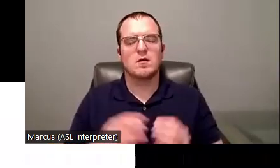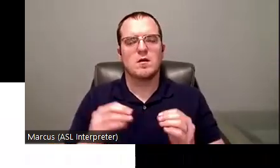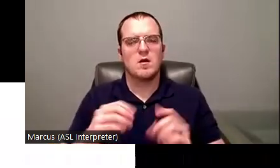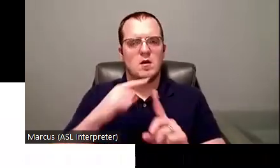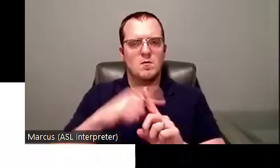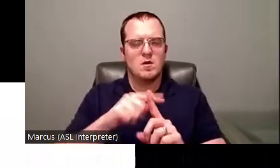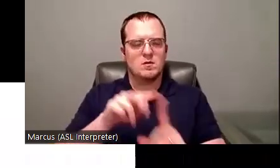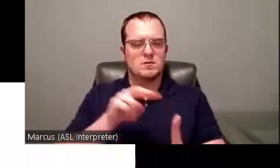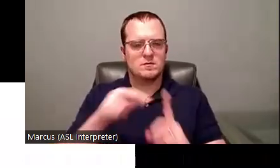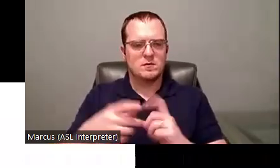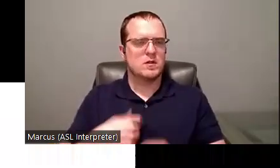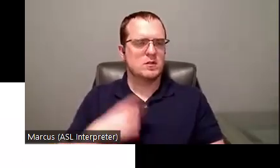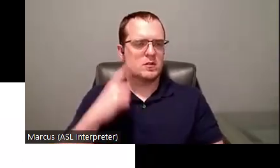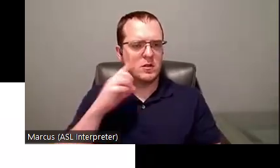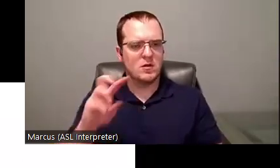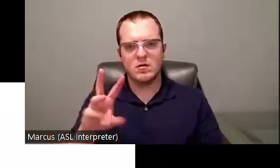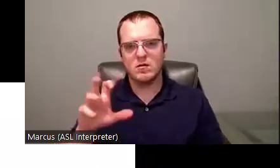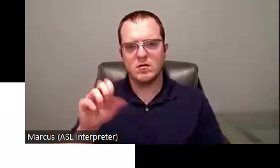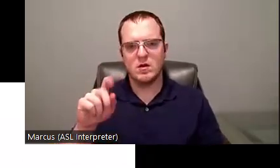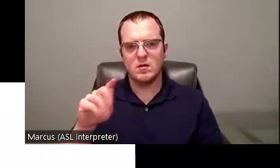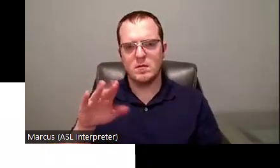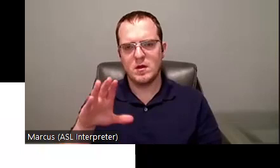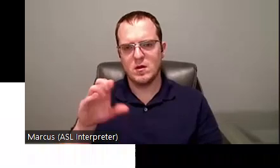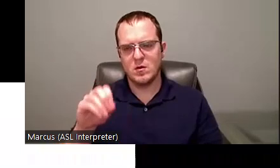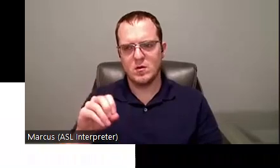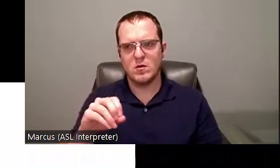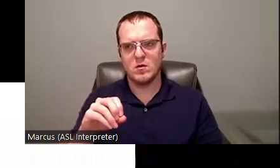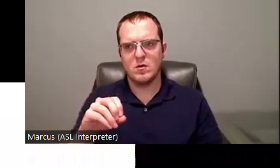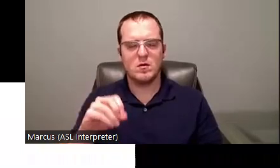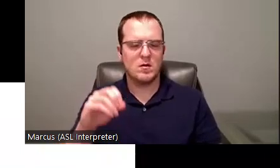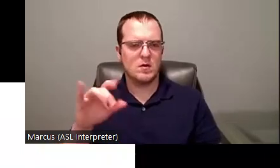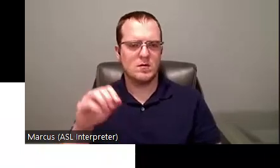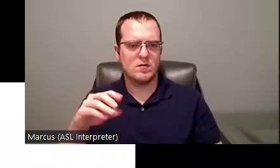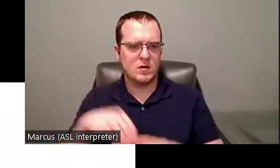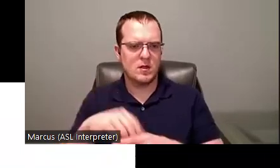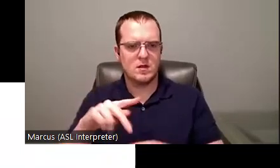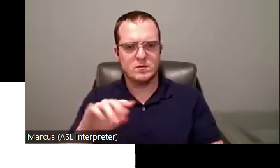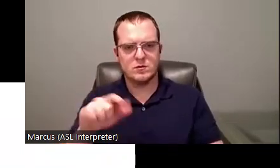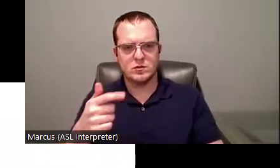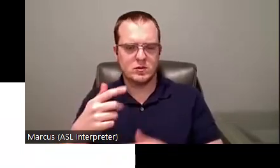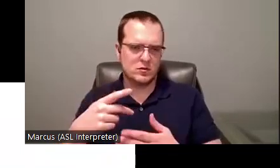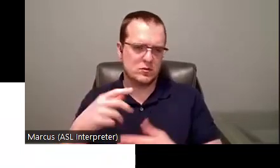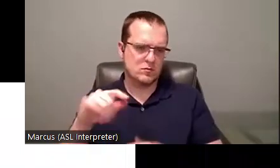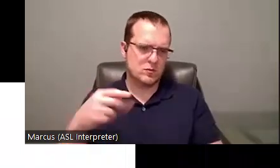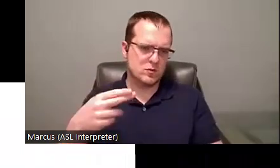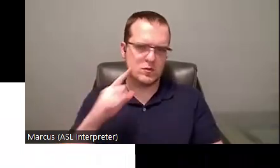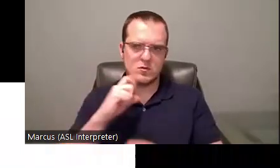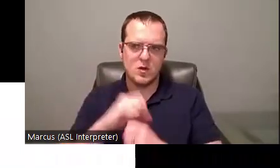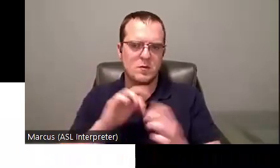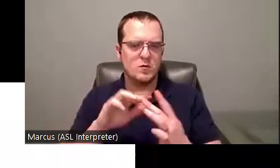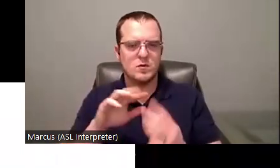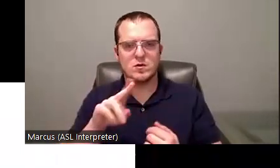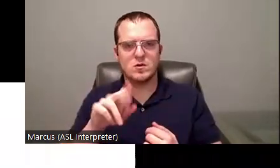heard from West Banco, who is interested in working with us in our own PGH program. So I'll be reaching out to URA staff regarding